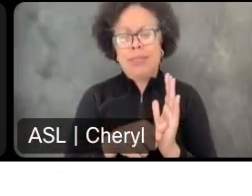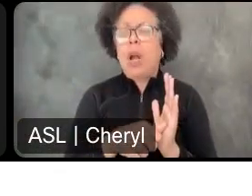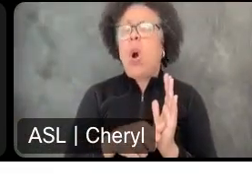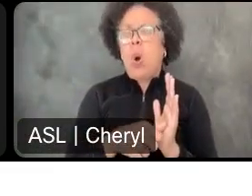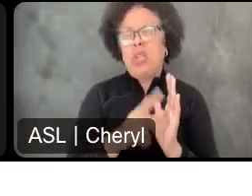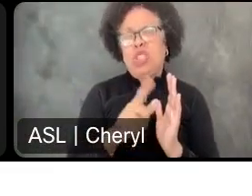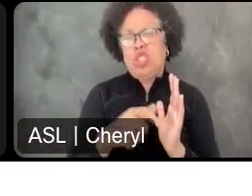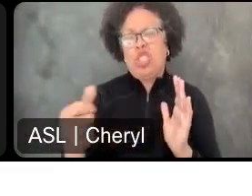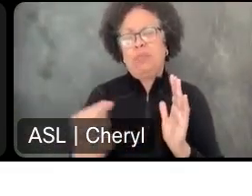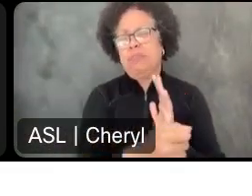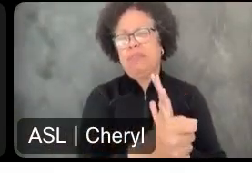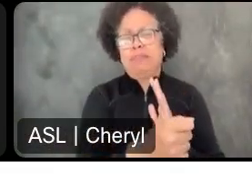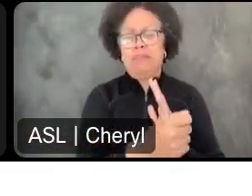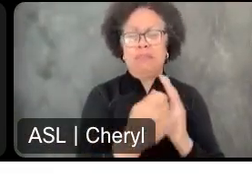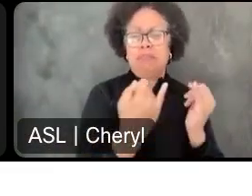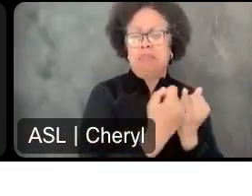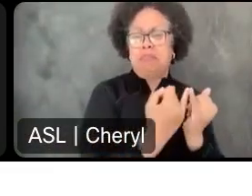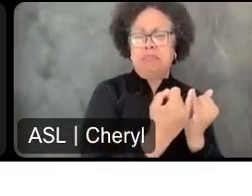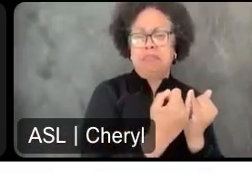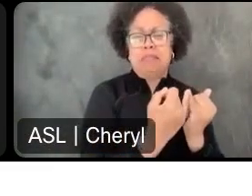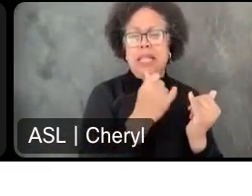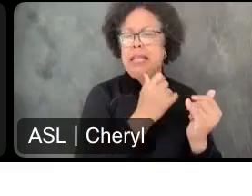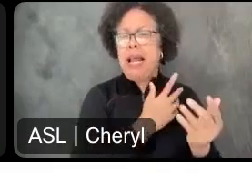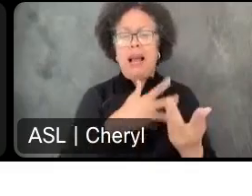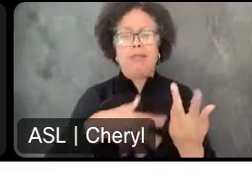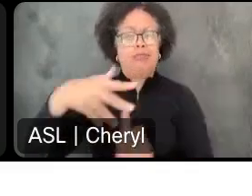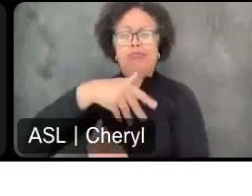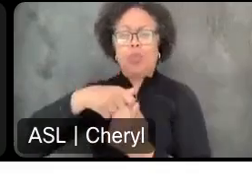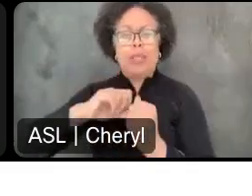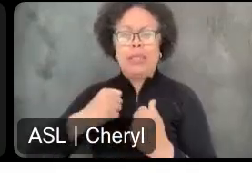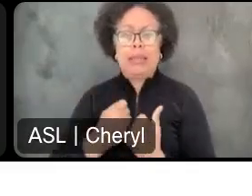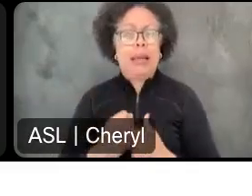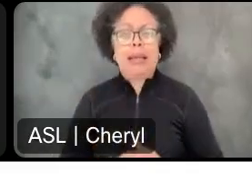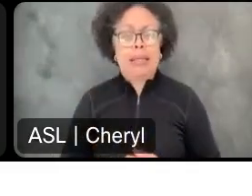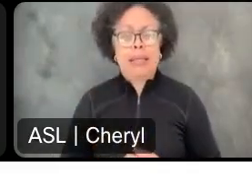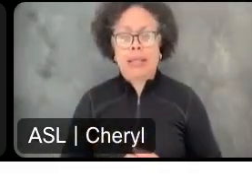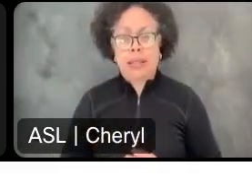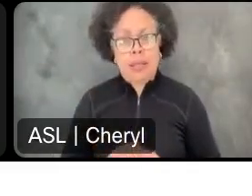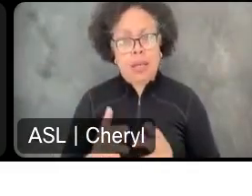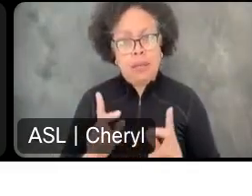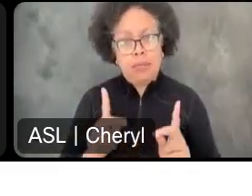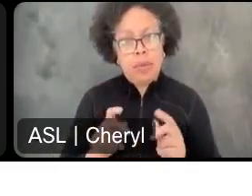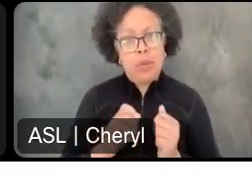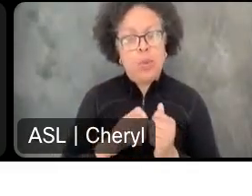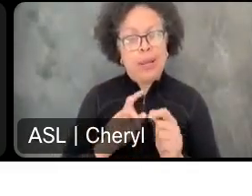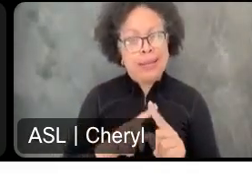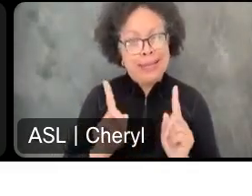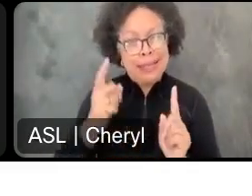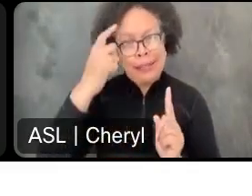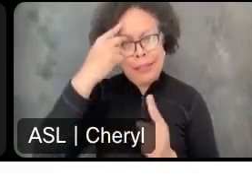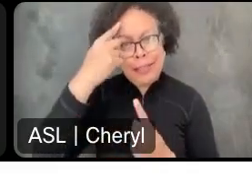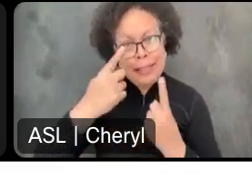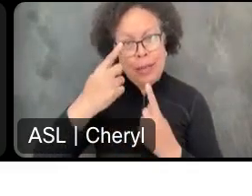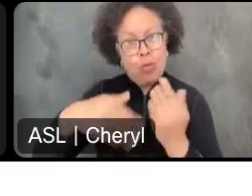from society. A person with alternative perceptions is usually depicted as having